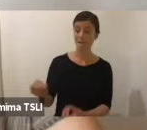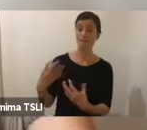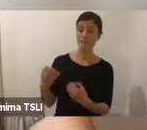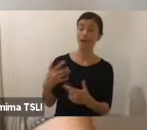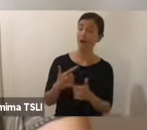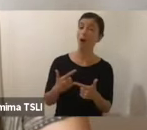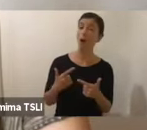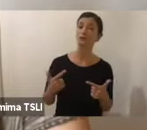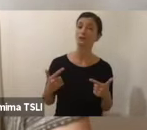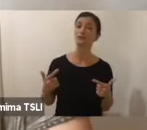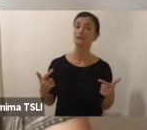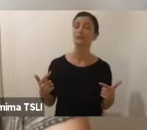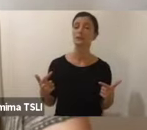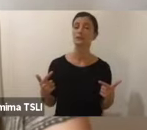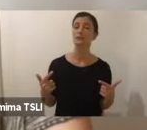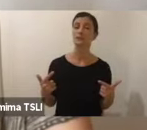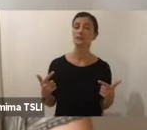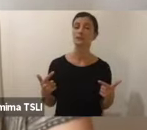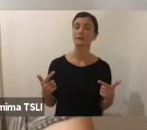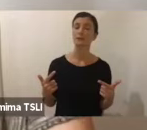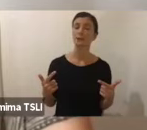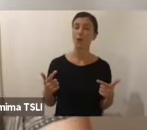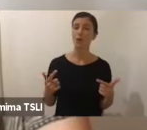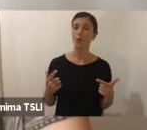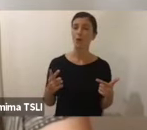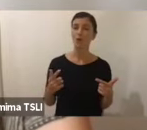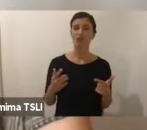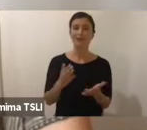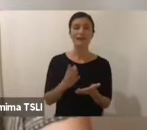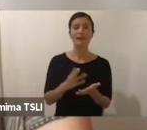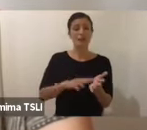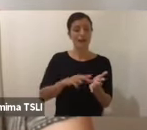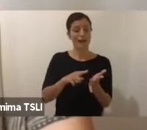and i see it as a verb not as a noun it's a thing i do